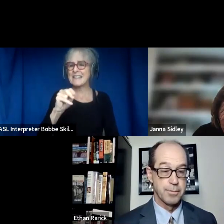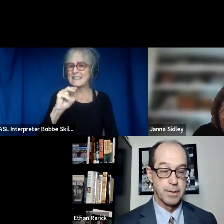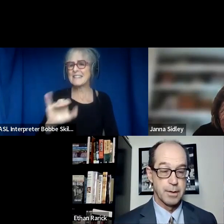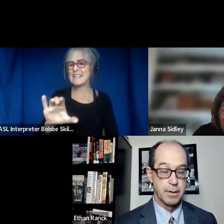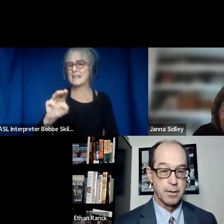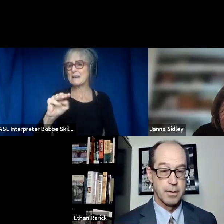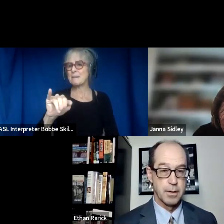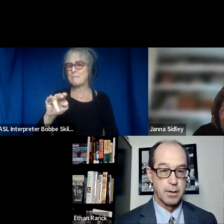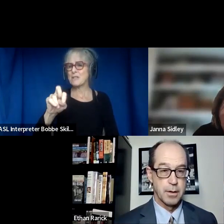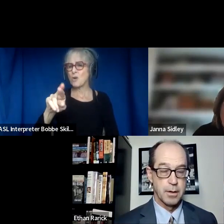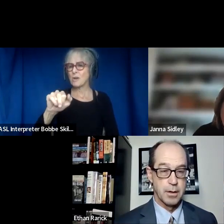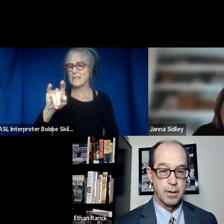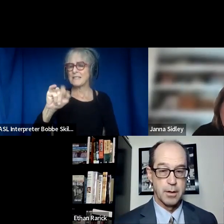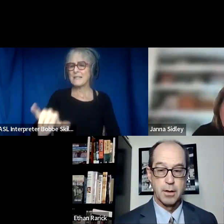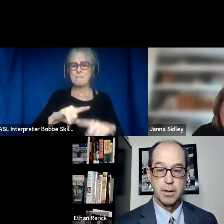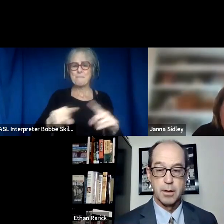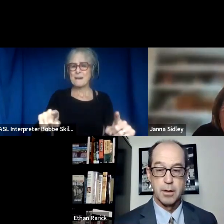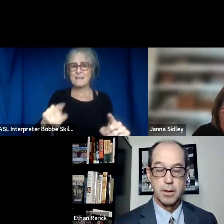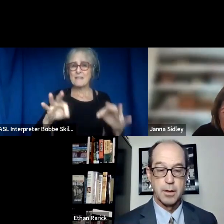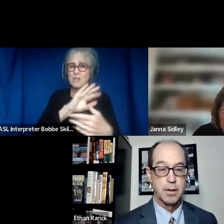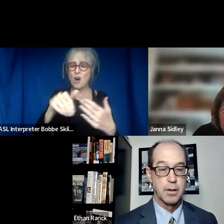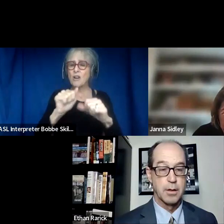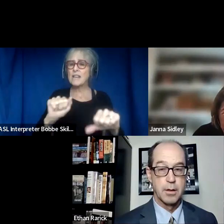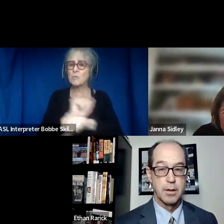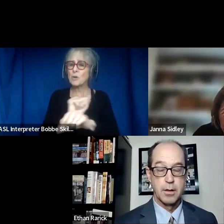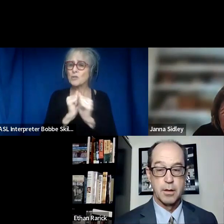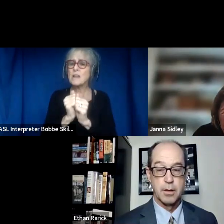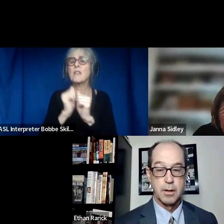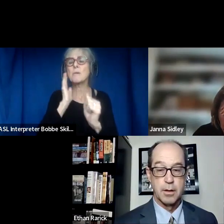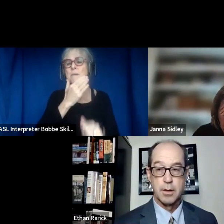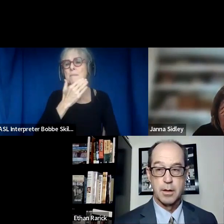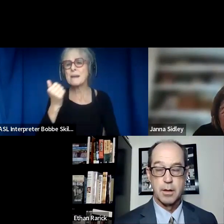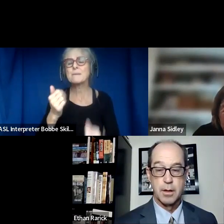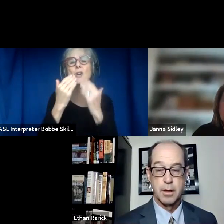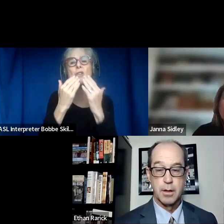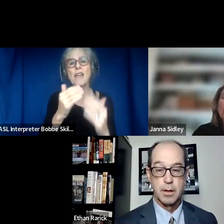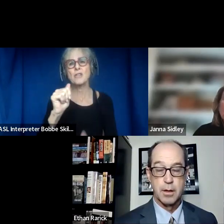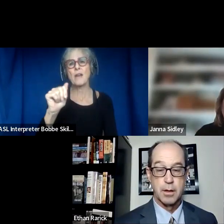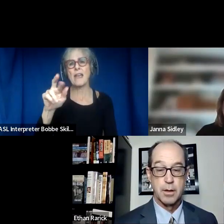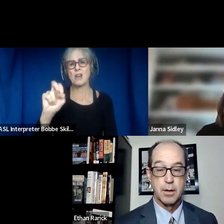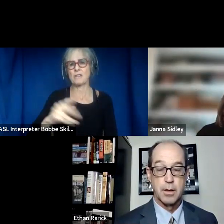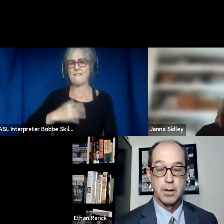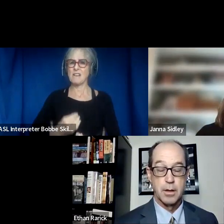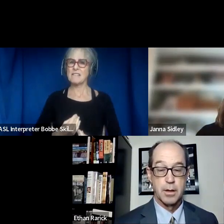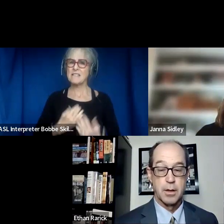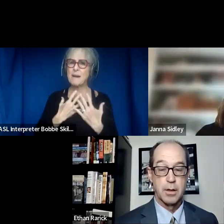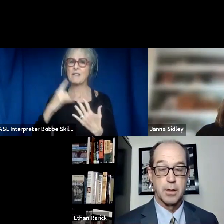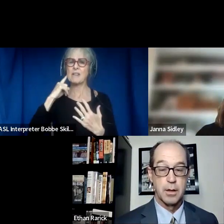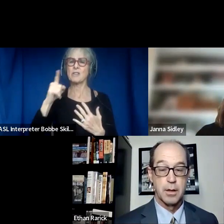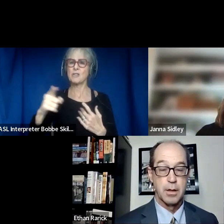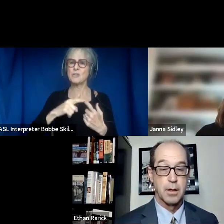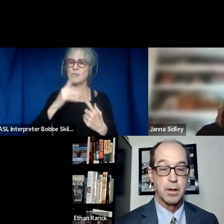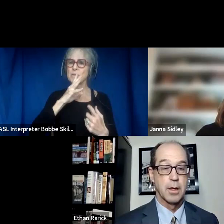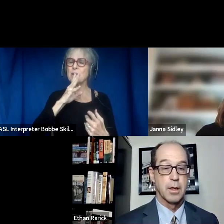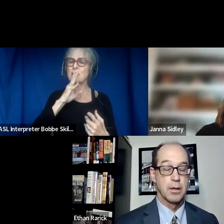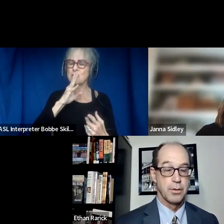happy. And thank you, Aaron, for your message, because I really felt inspired just hearing you speak. And State Council is always very solid. So thank you